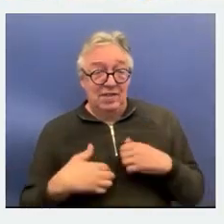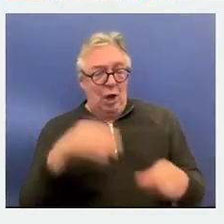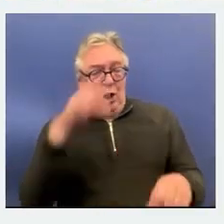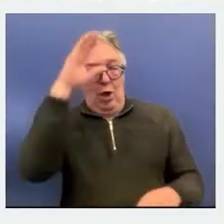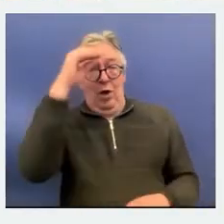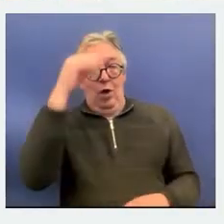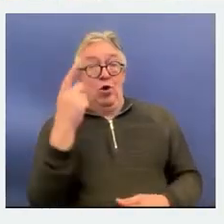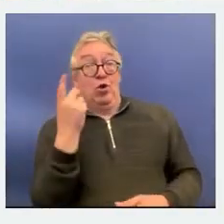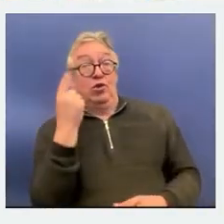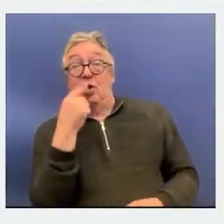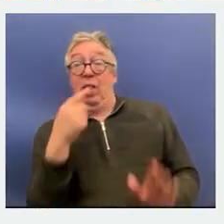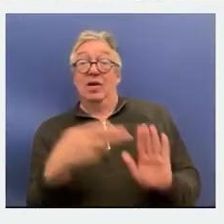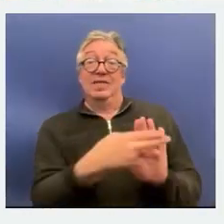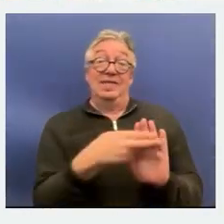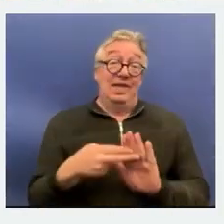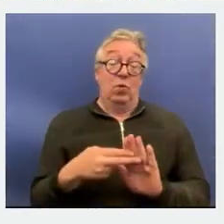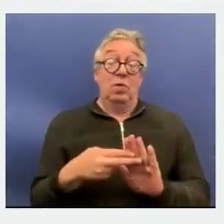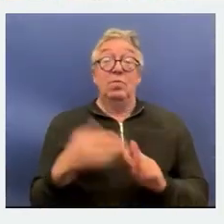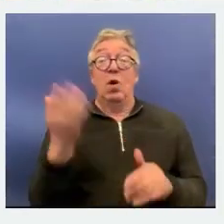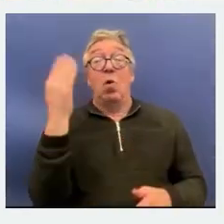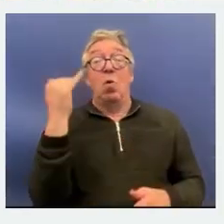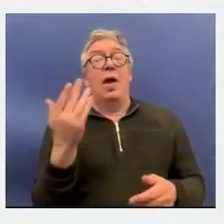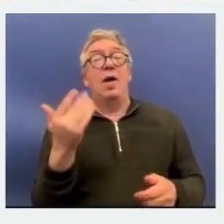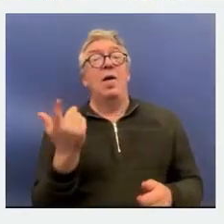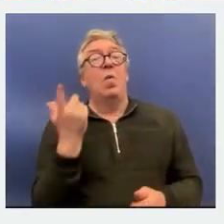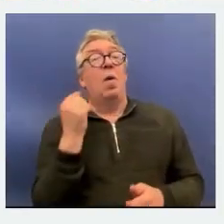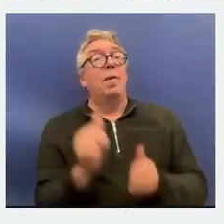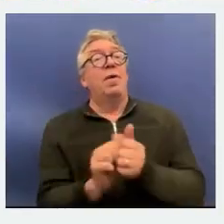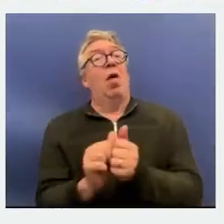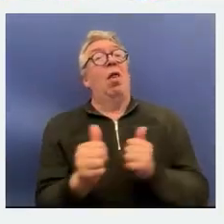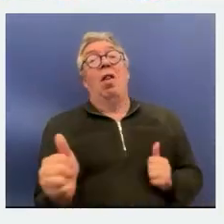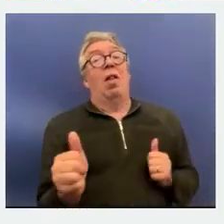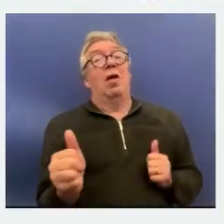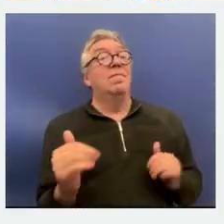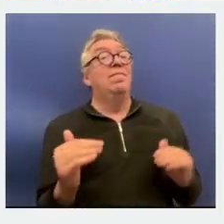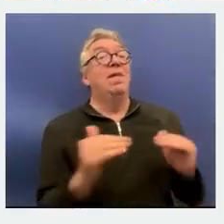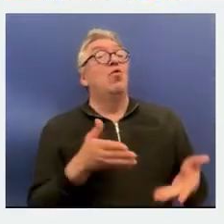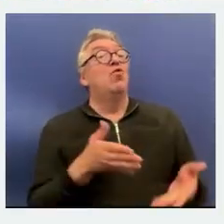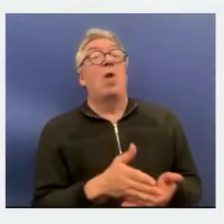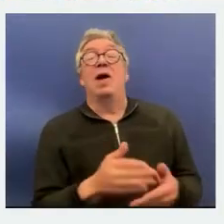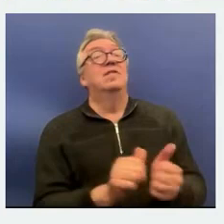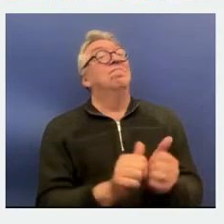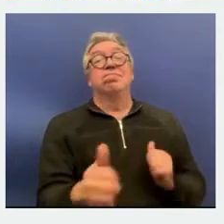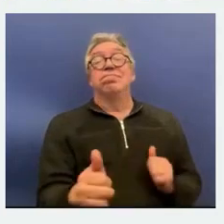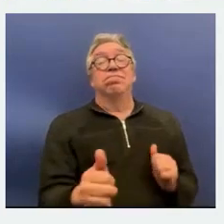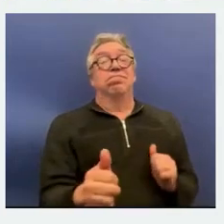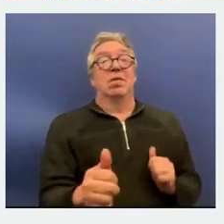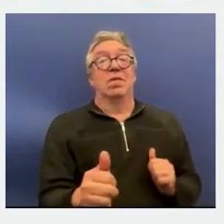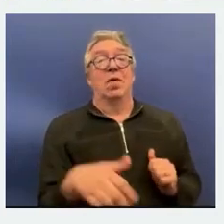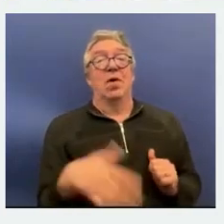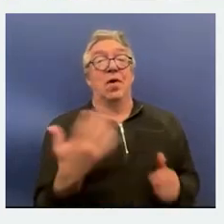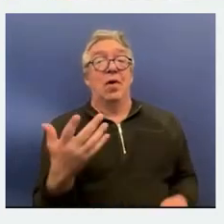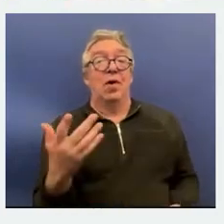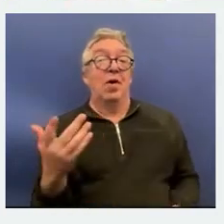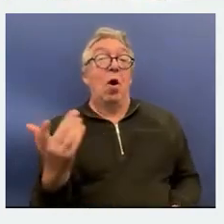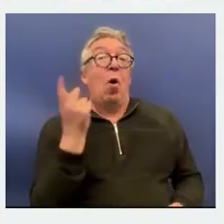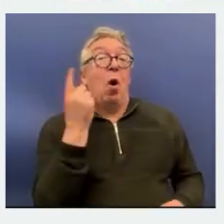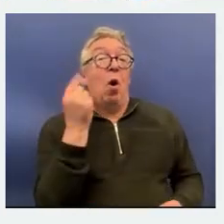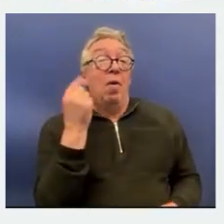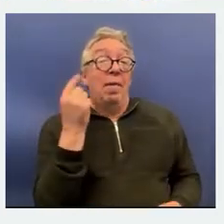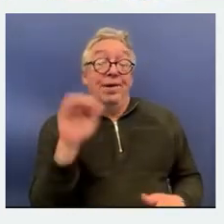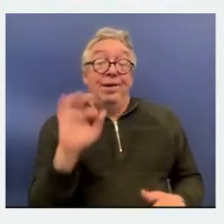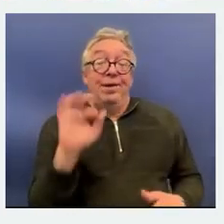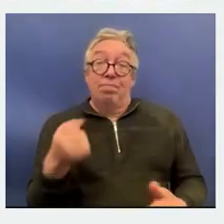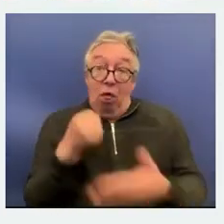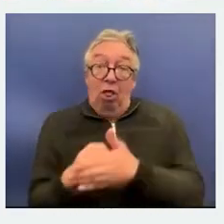back women to get equal rights and you know, when they have to face up to privileges that men have and they don't. And on the other hand, it